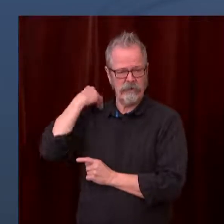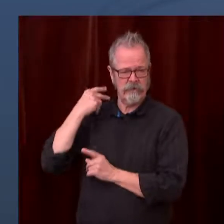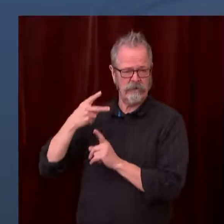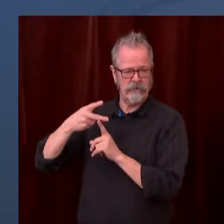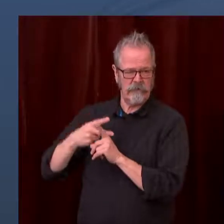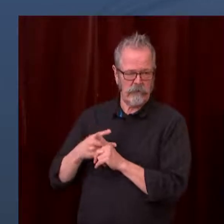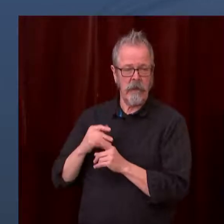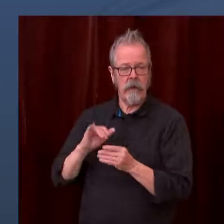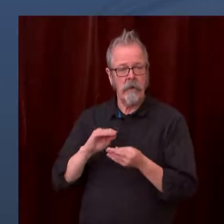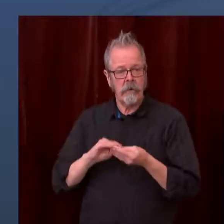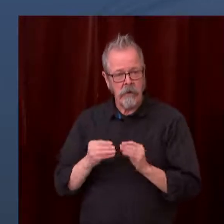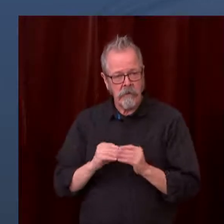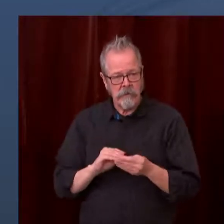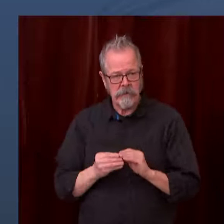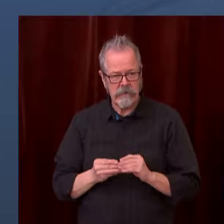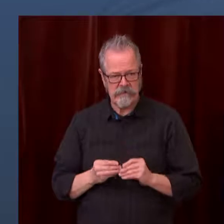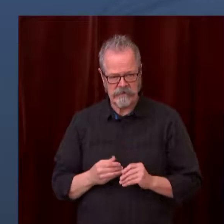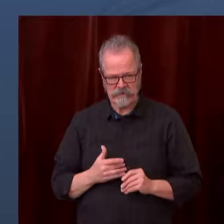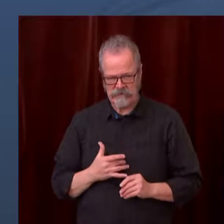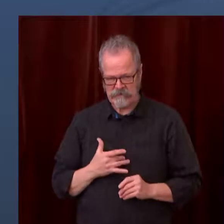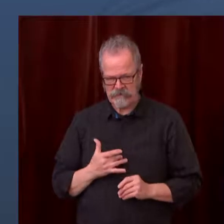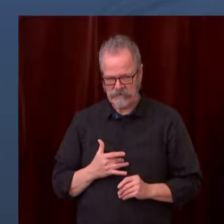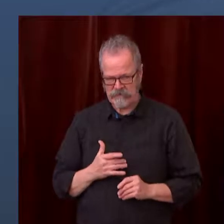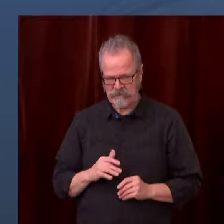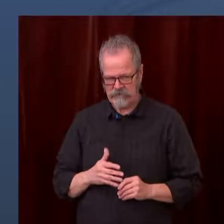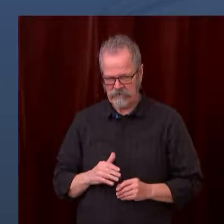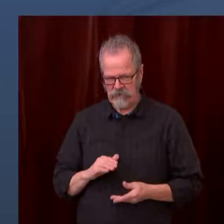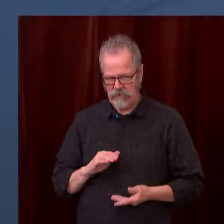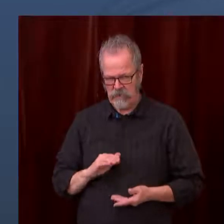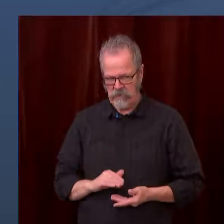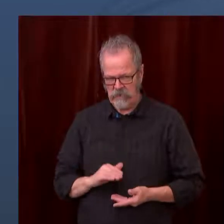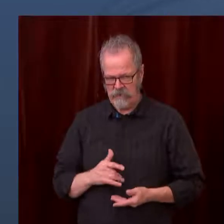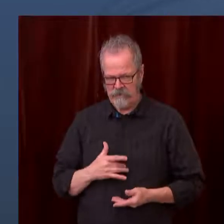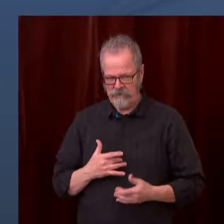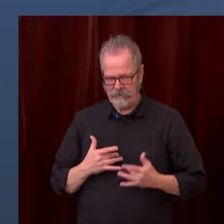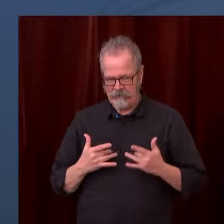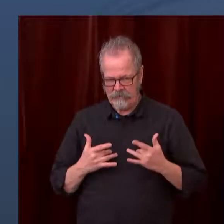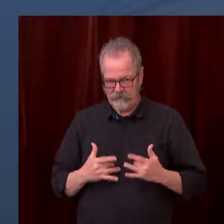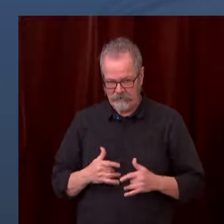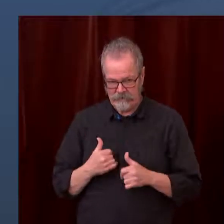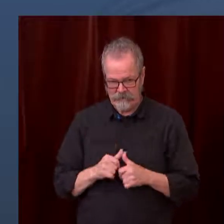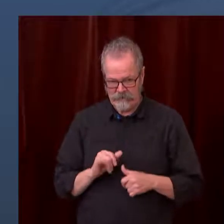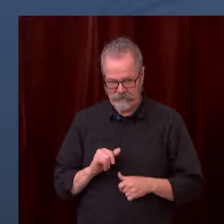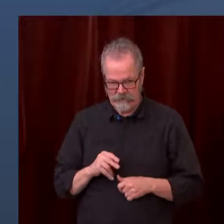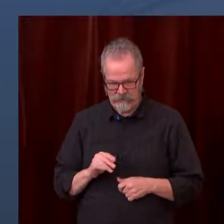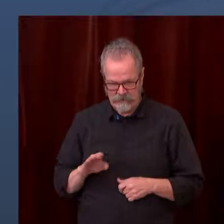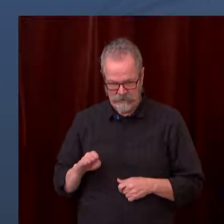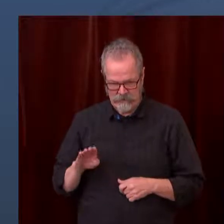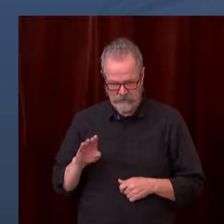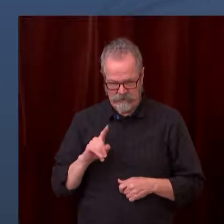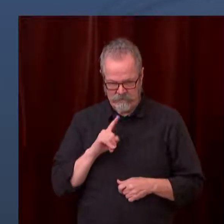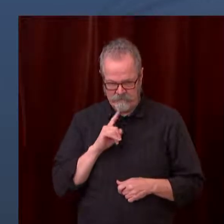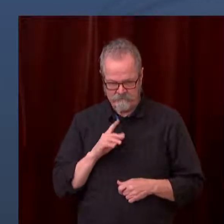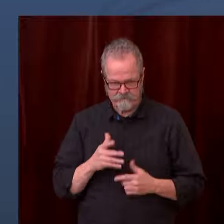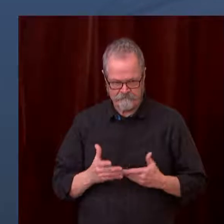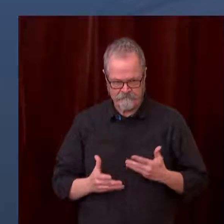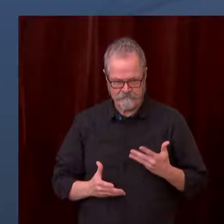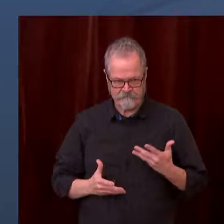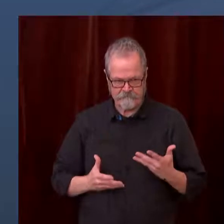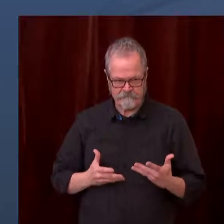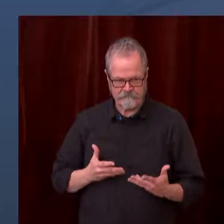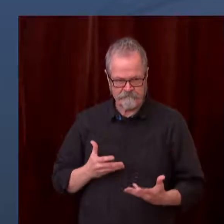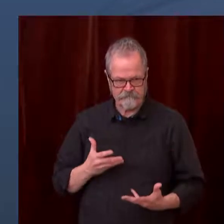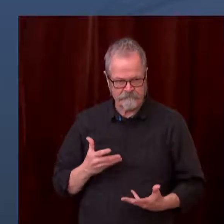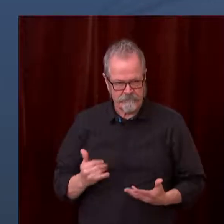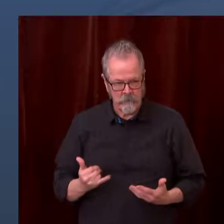we wanted them to be. And so, January 3rd at 29%, and now we're well close to, and many times exceeded, that